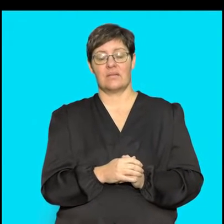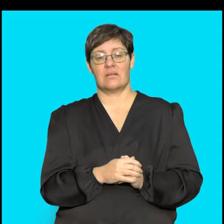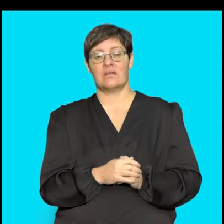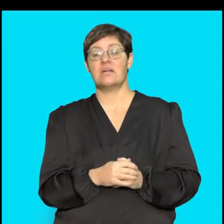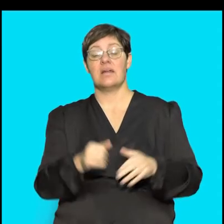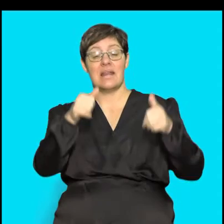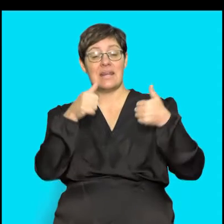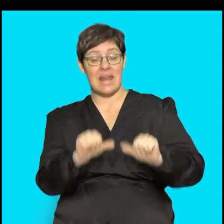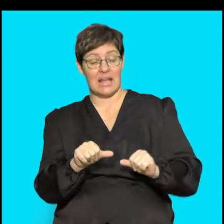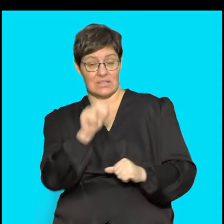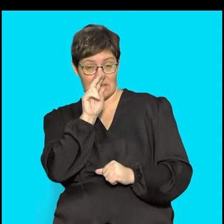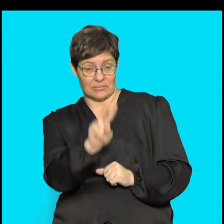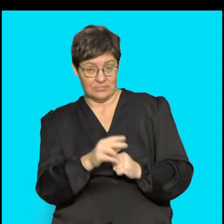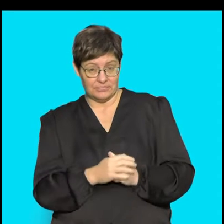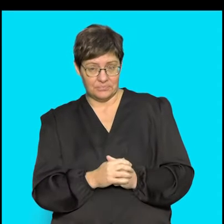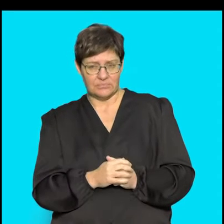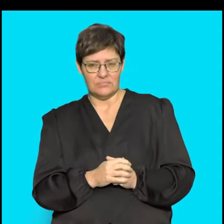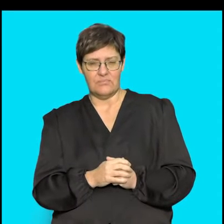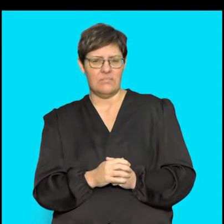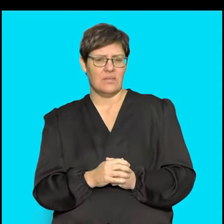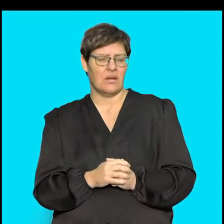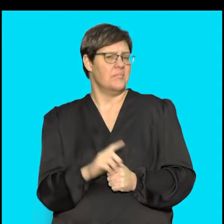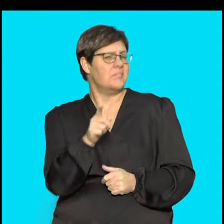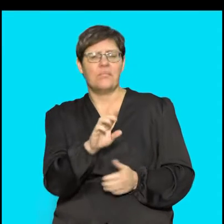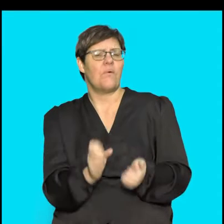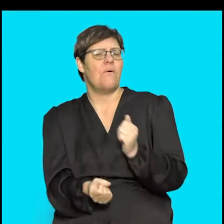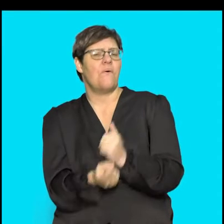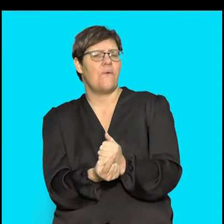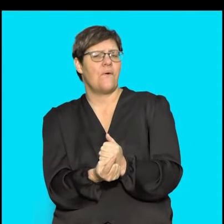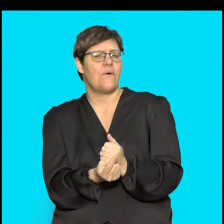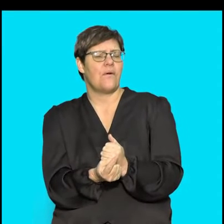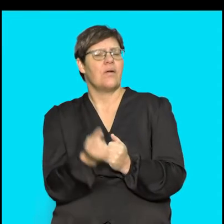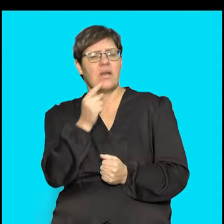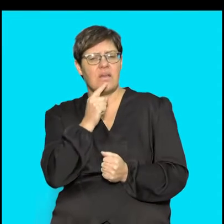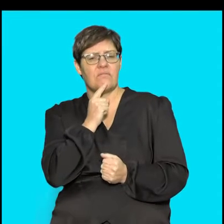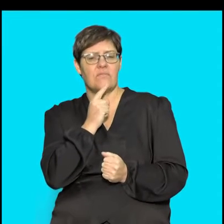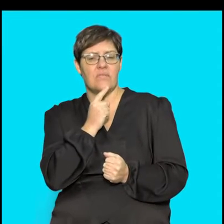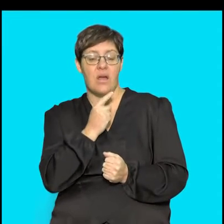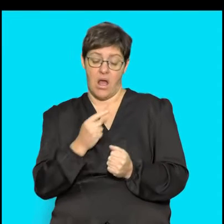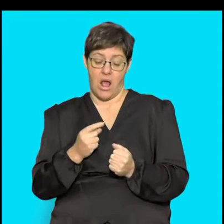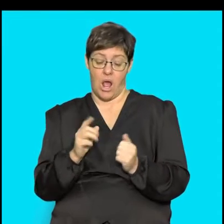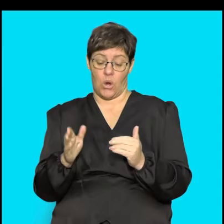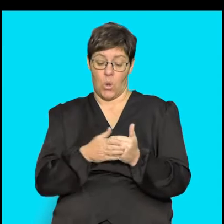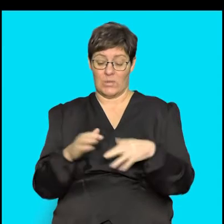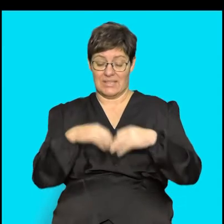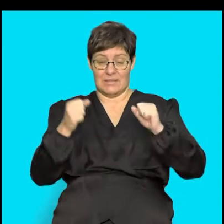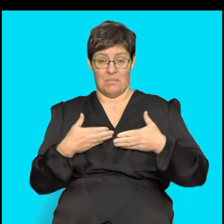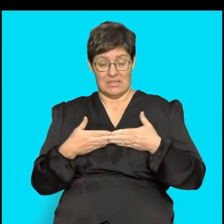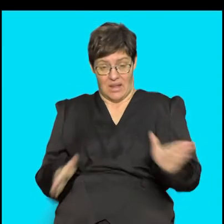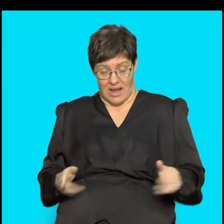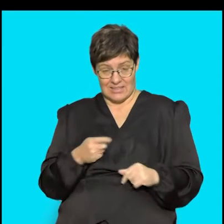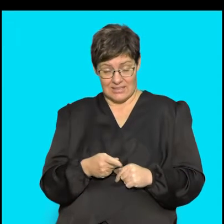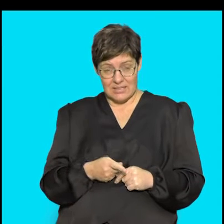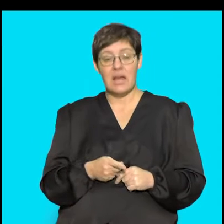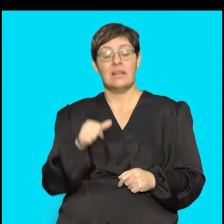the next one that we will look at is what will happen if we start in a closed system and the